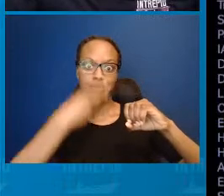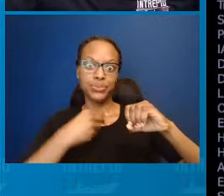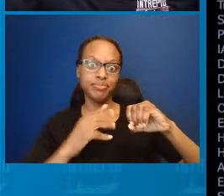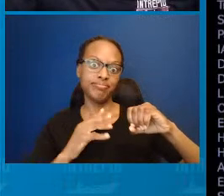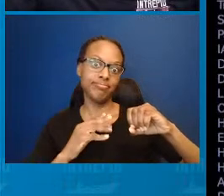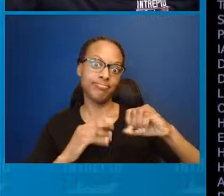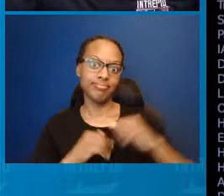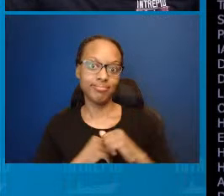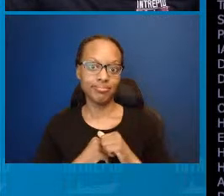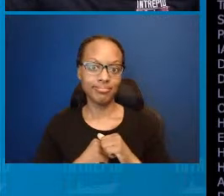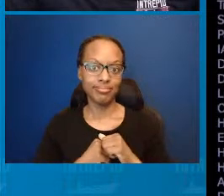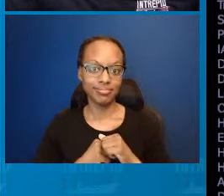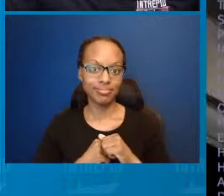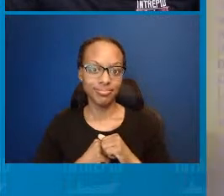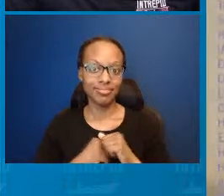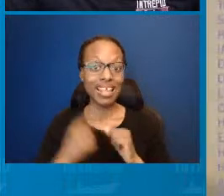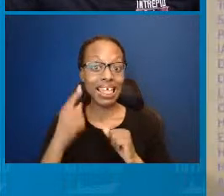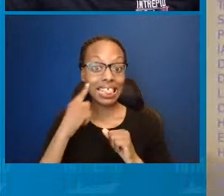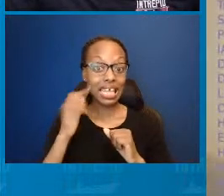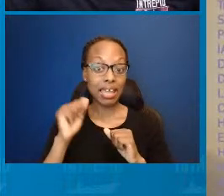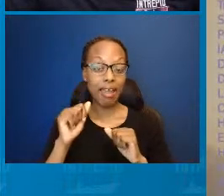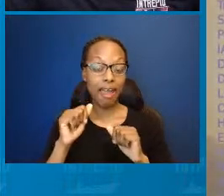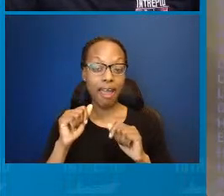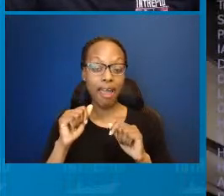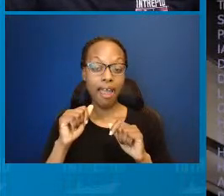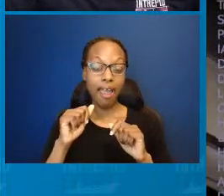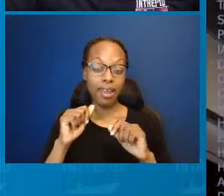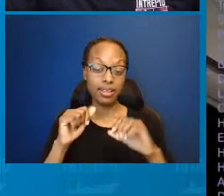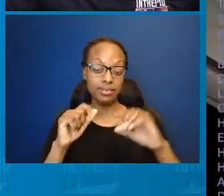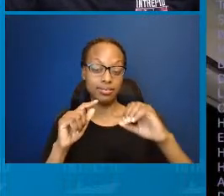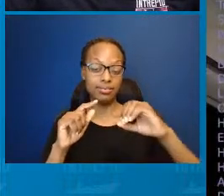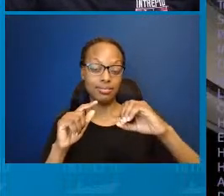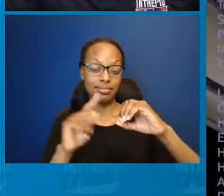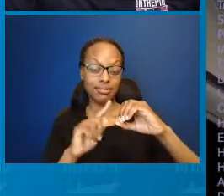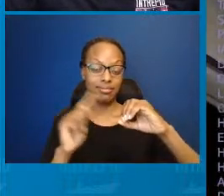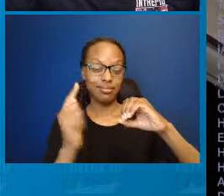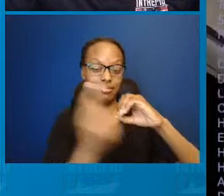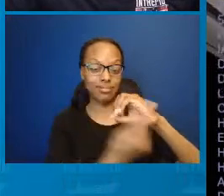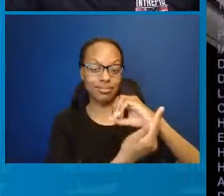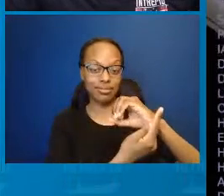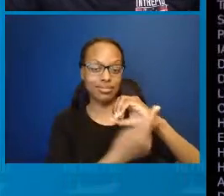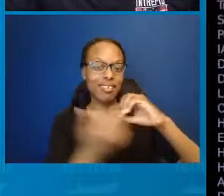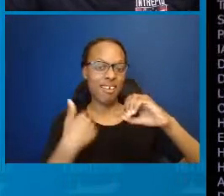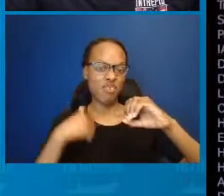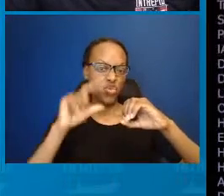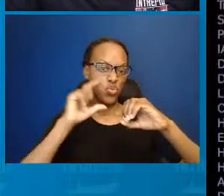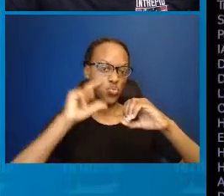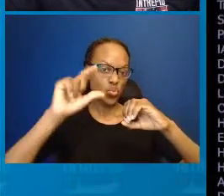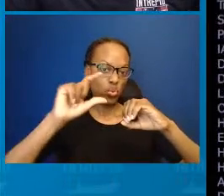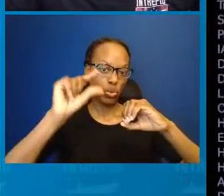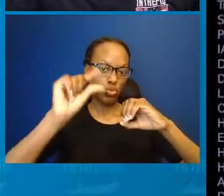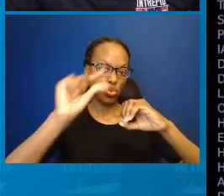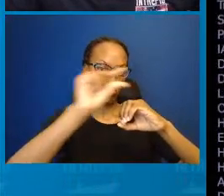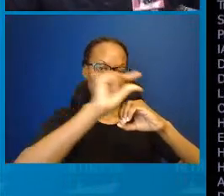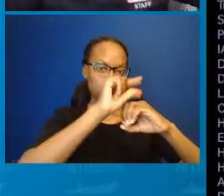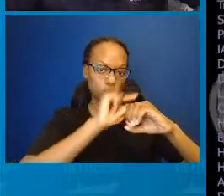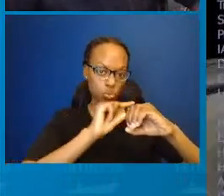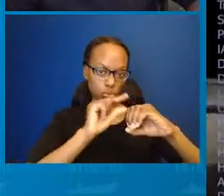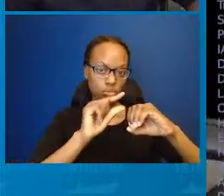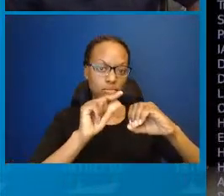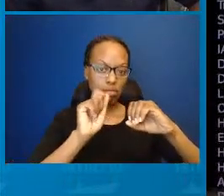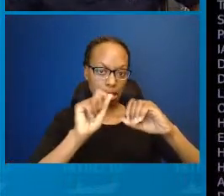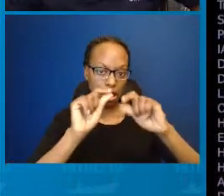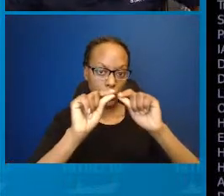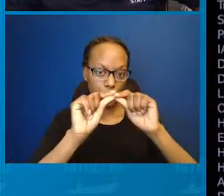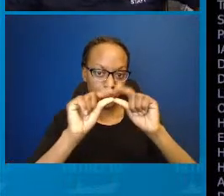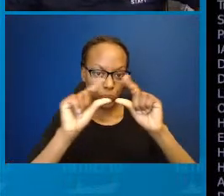I think we could even go to check out Saturn's moons in Enceladus. We have to double click that one. Let's double click Enceladus. This moon is like